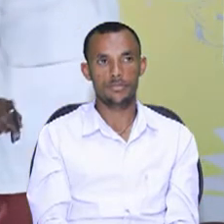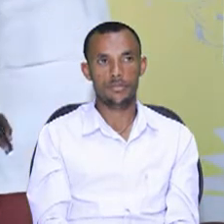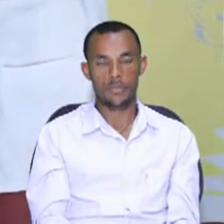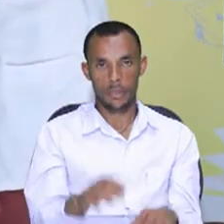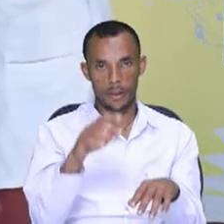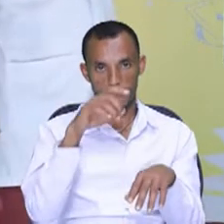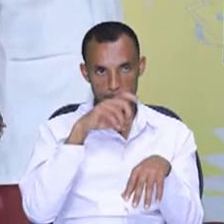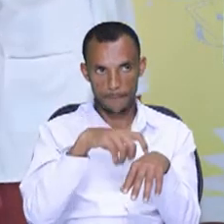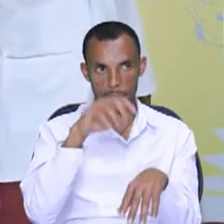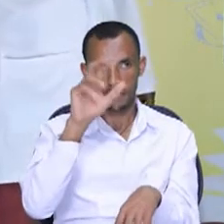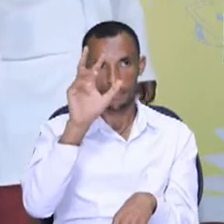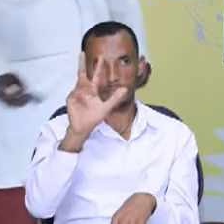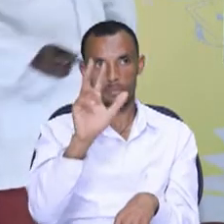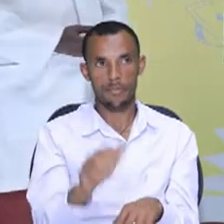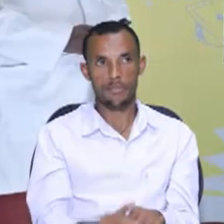Period 3.